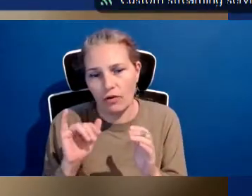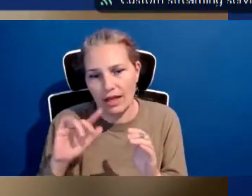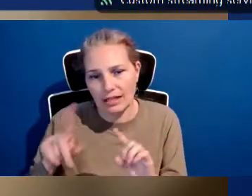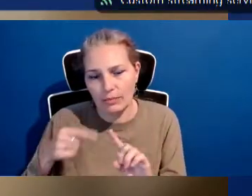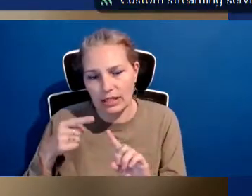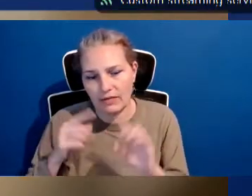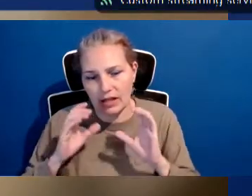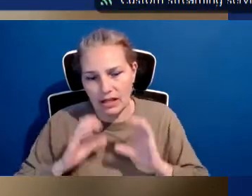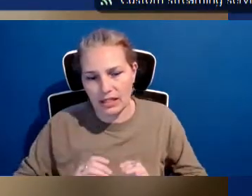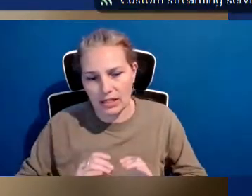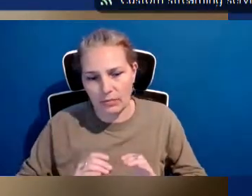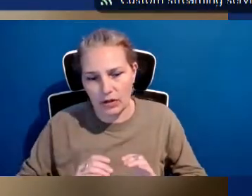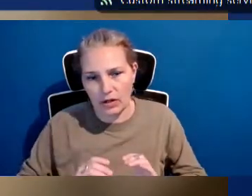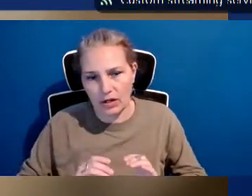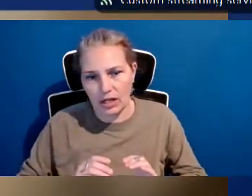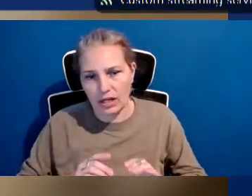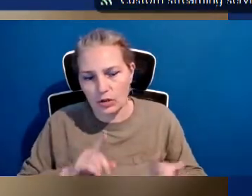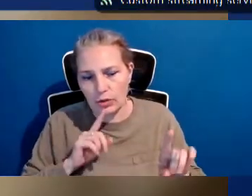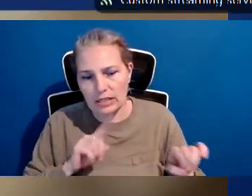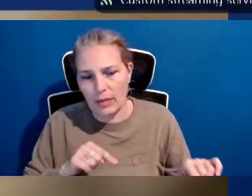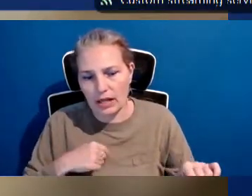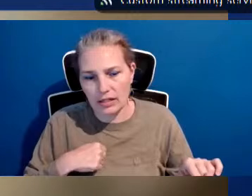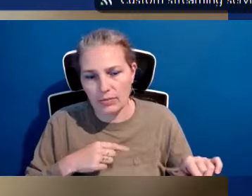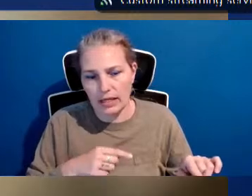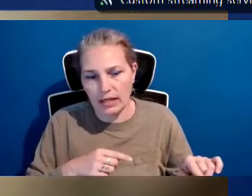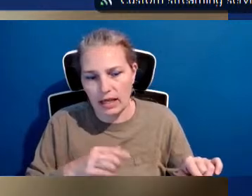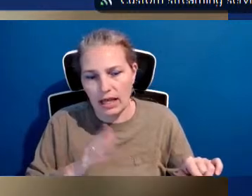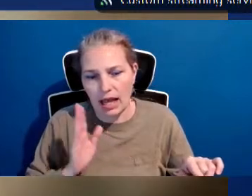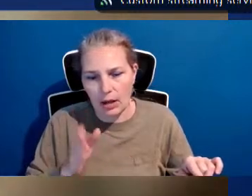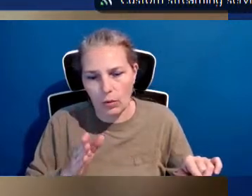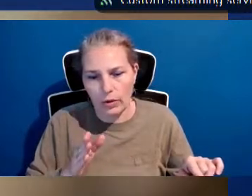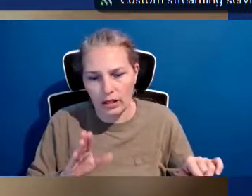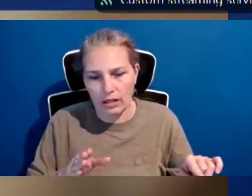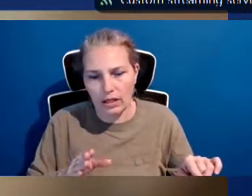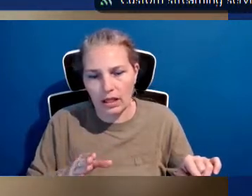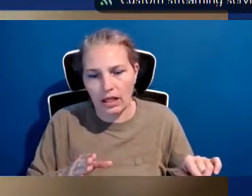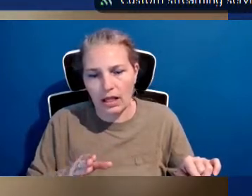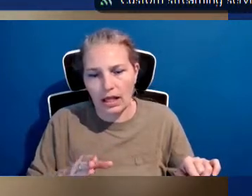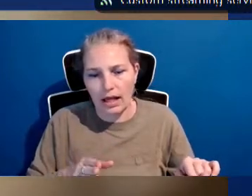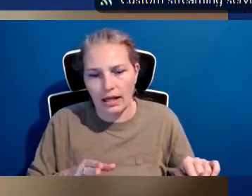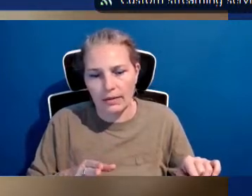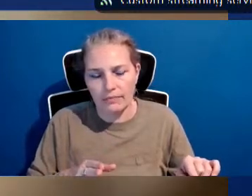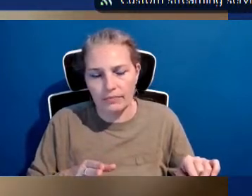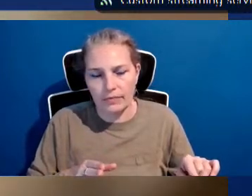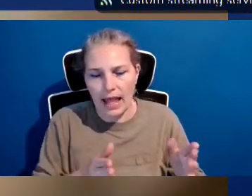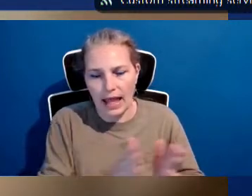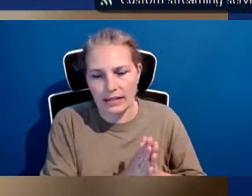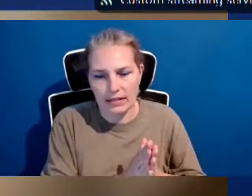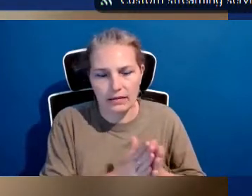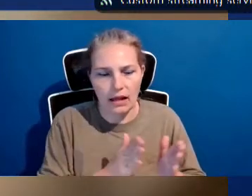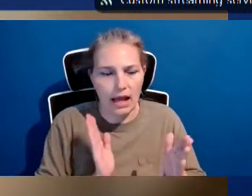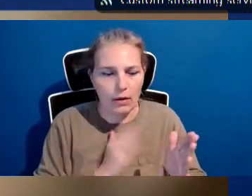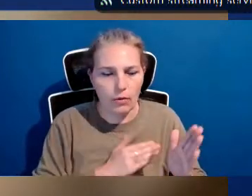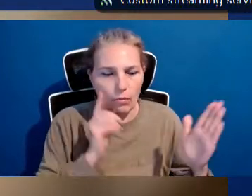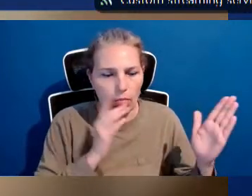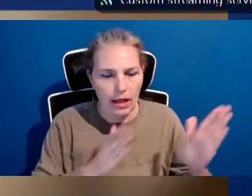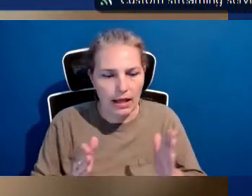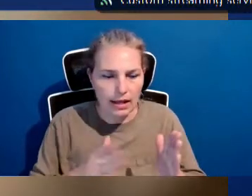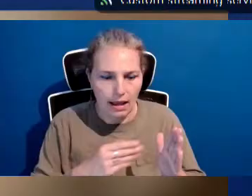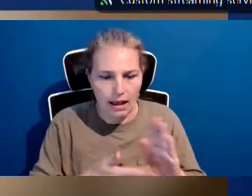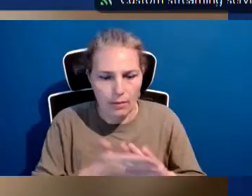to respond to me directly, and I'll have our planning and operations team follow up with them.